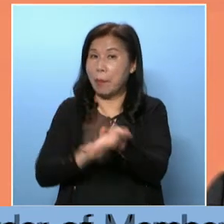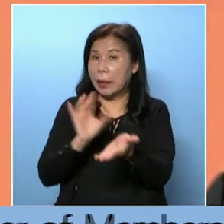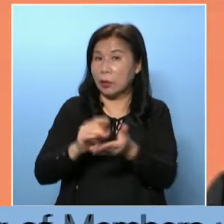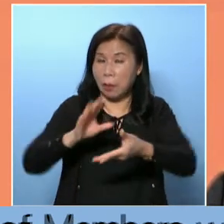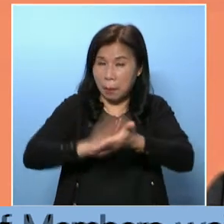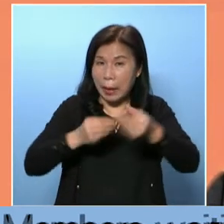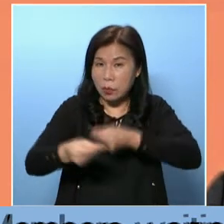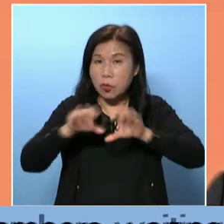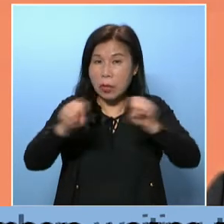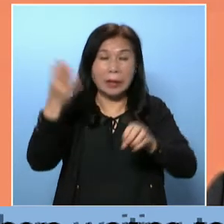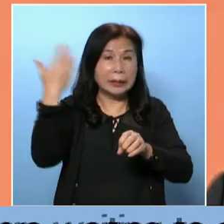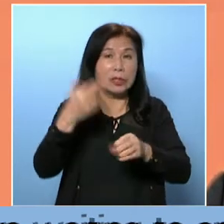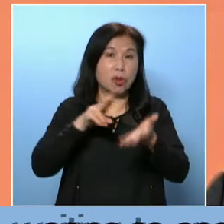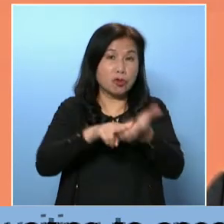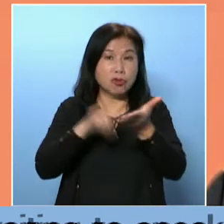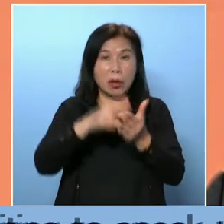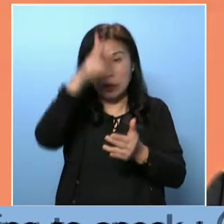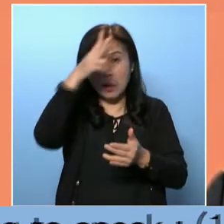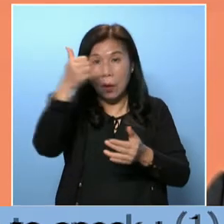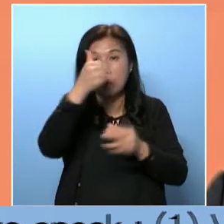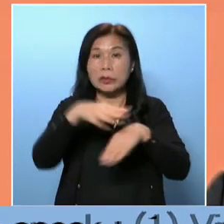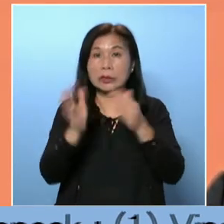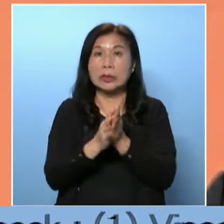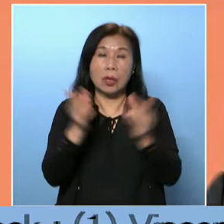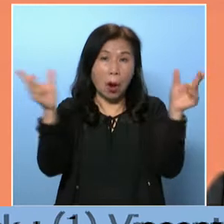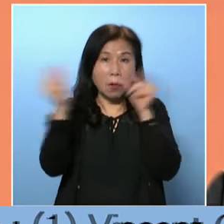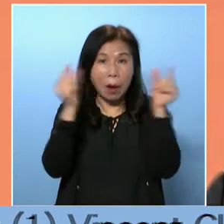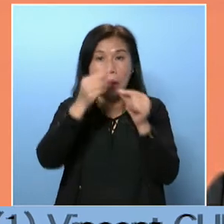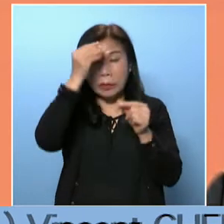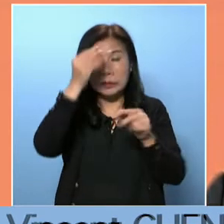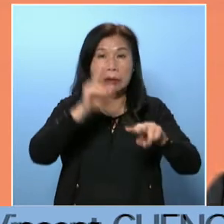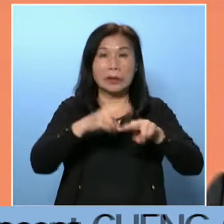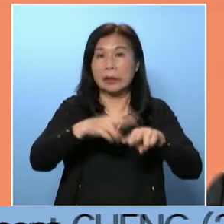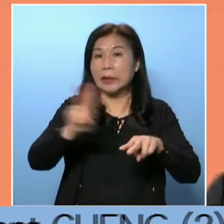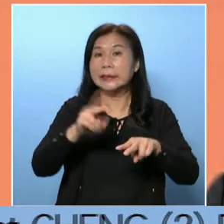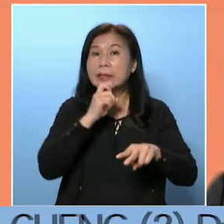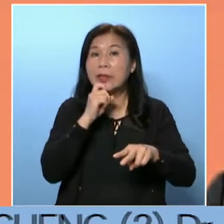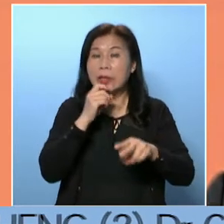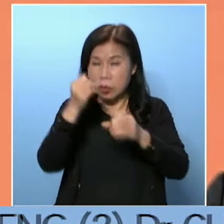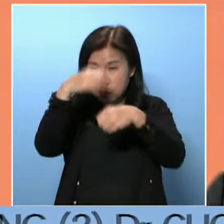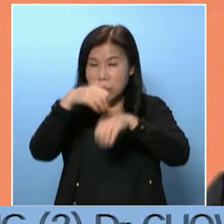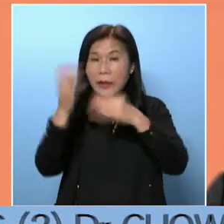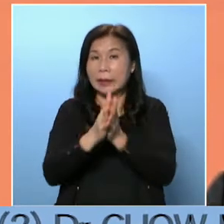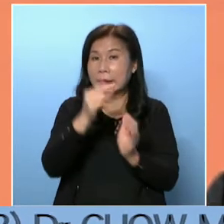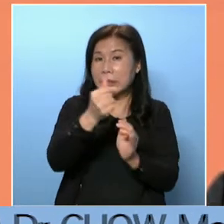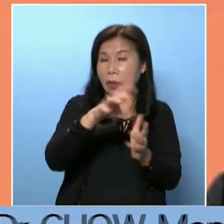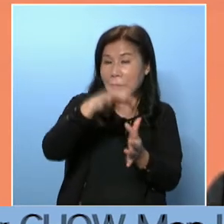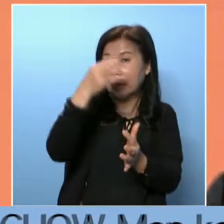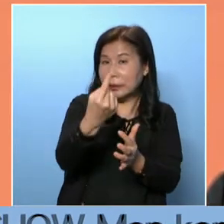the mainland to stem down the transmission chains. I've written to